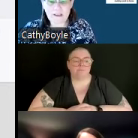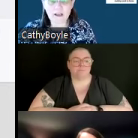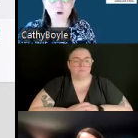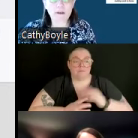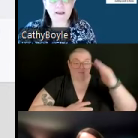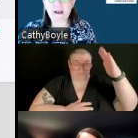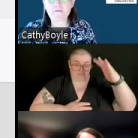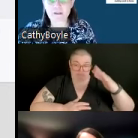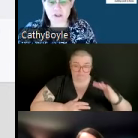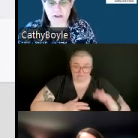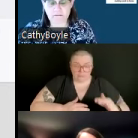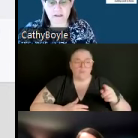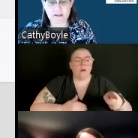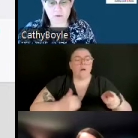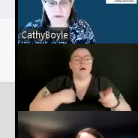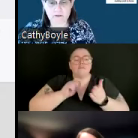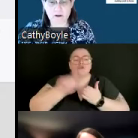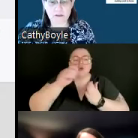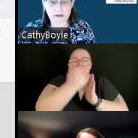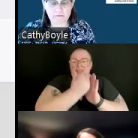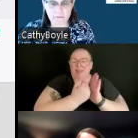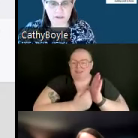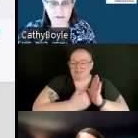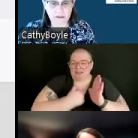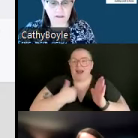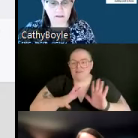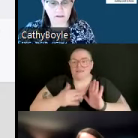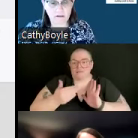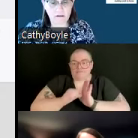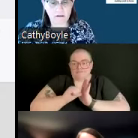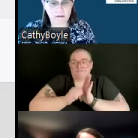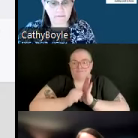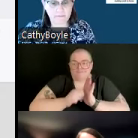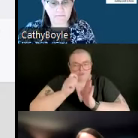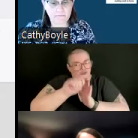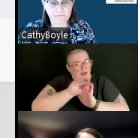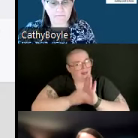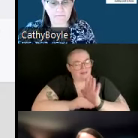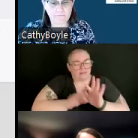Now, here we have the checklist, which I've talked about repeatedly.